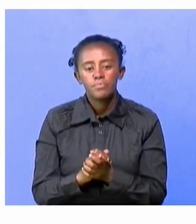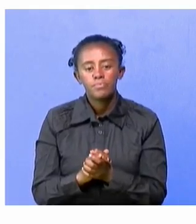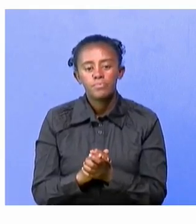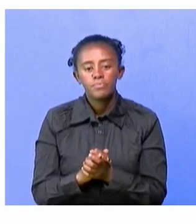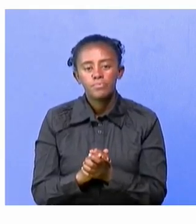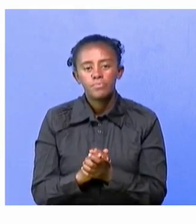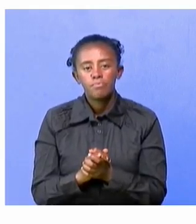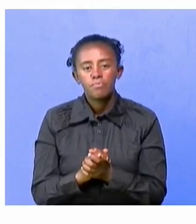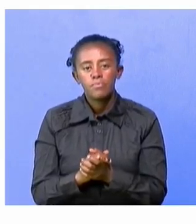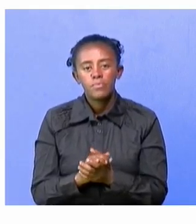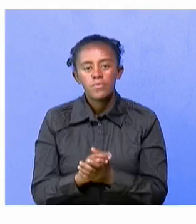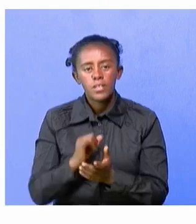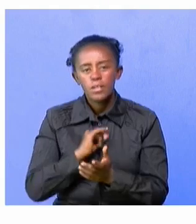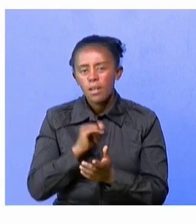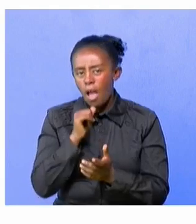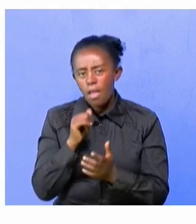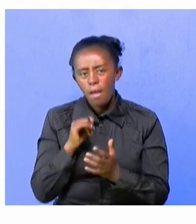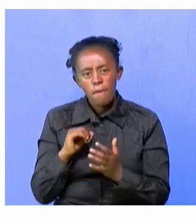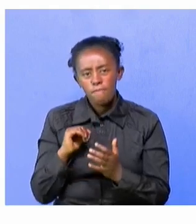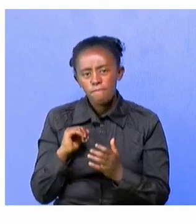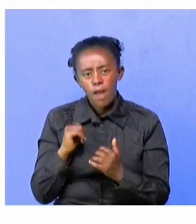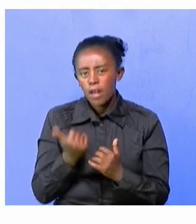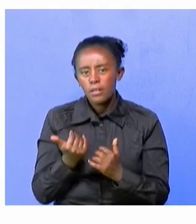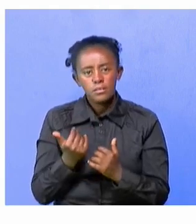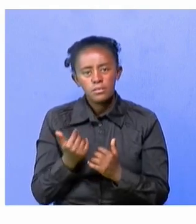I am afraid